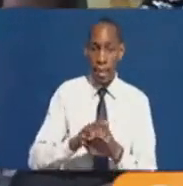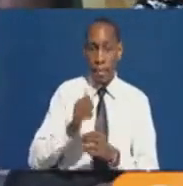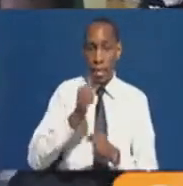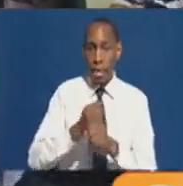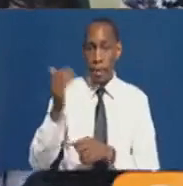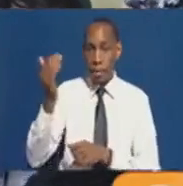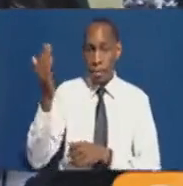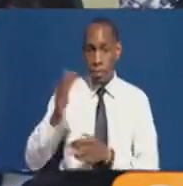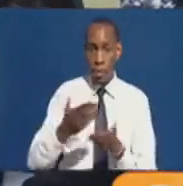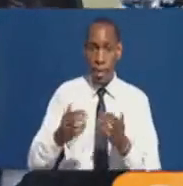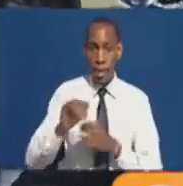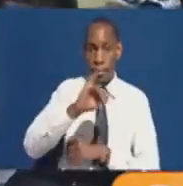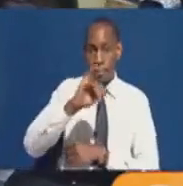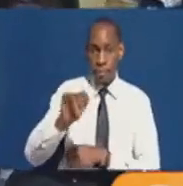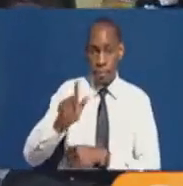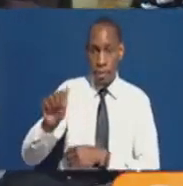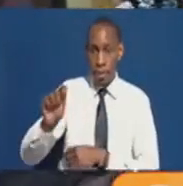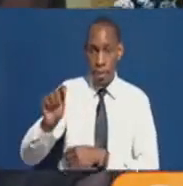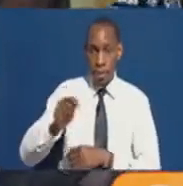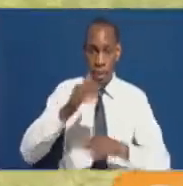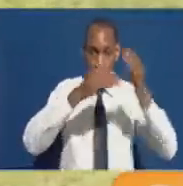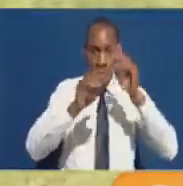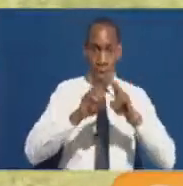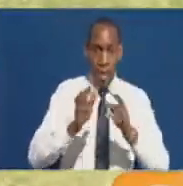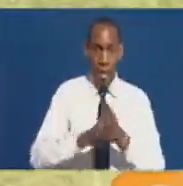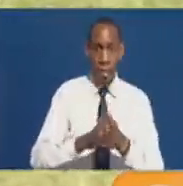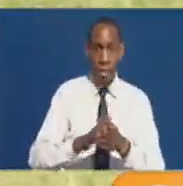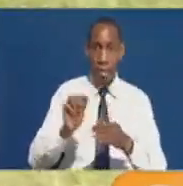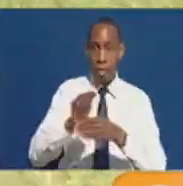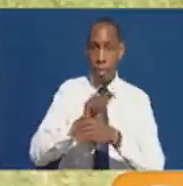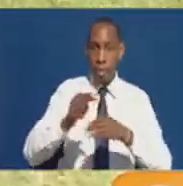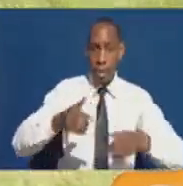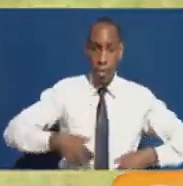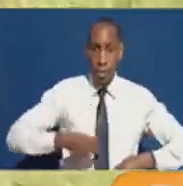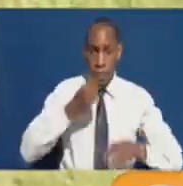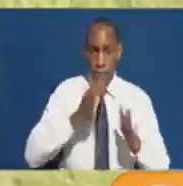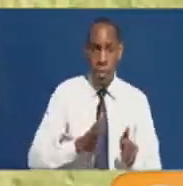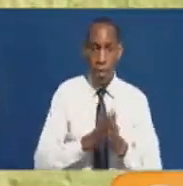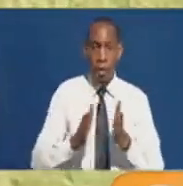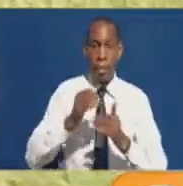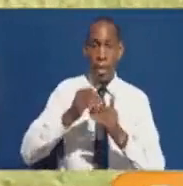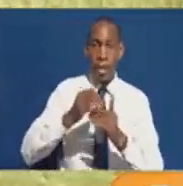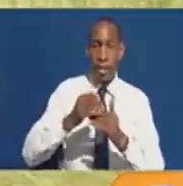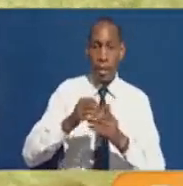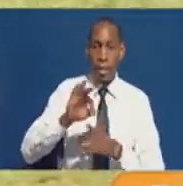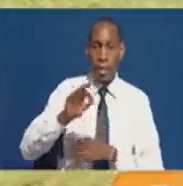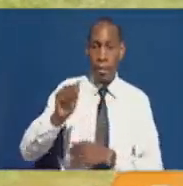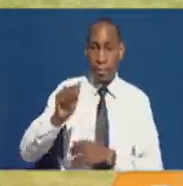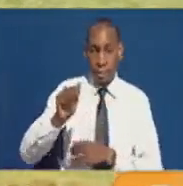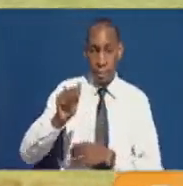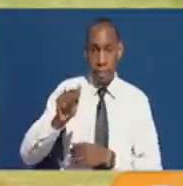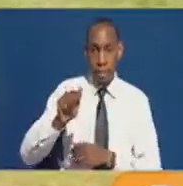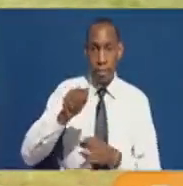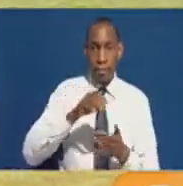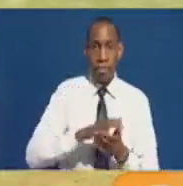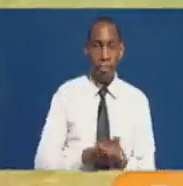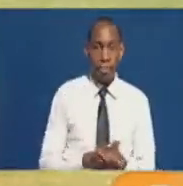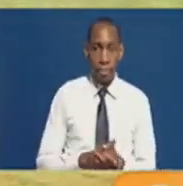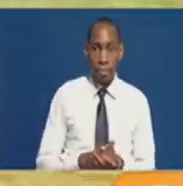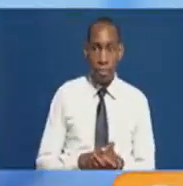at JKUAT University, has started to mentor young referees to prepare them for the FIFA elite status.